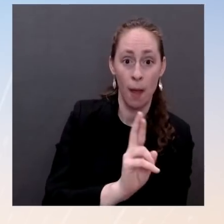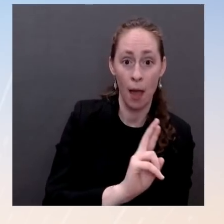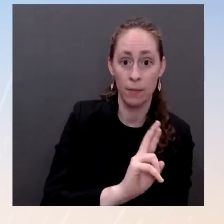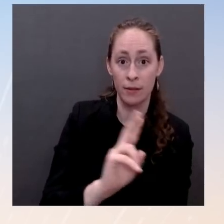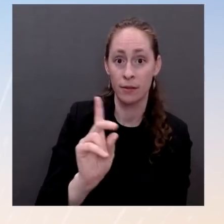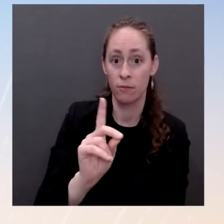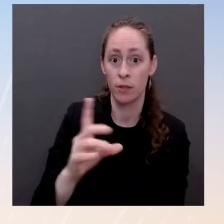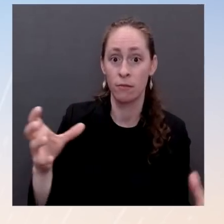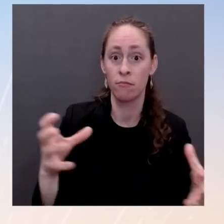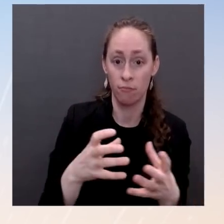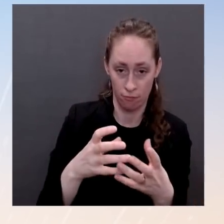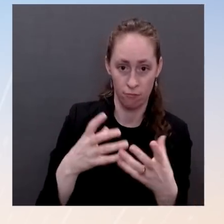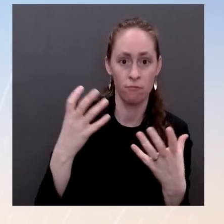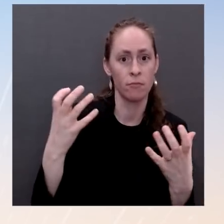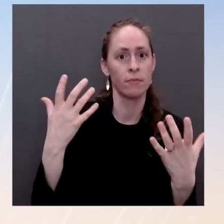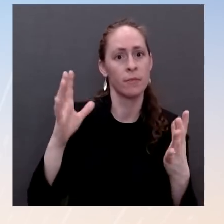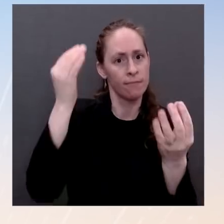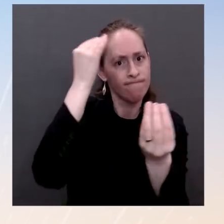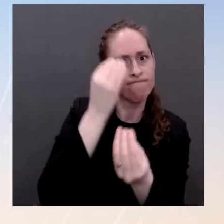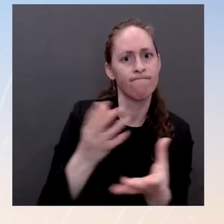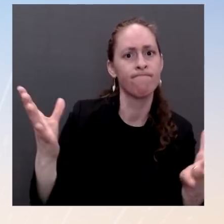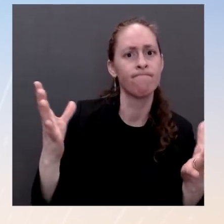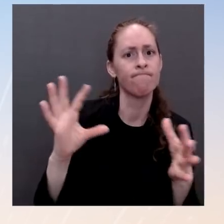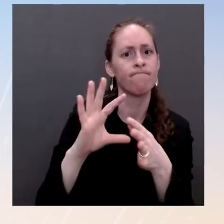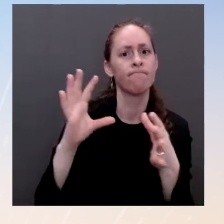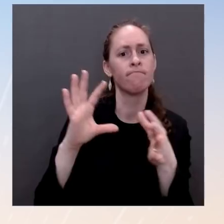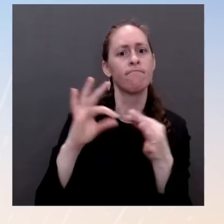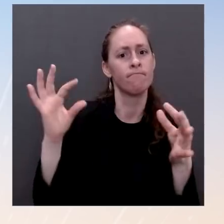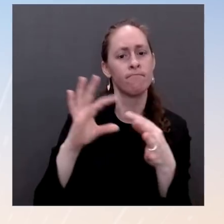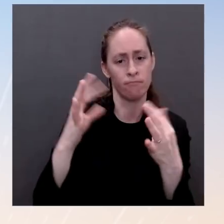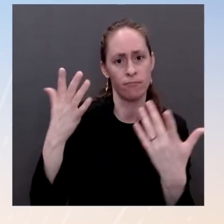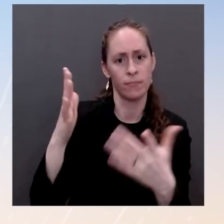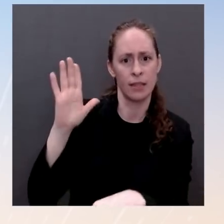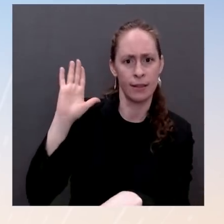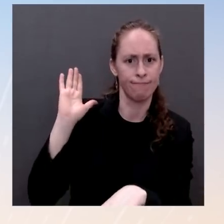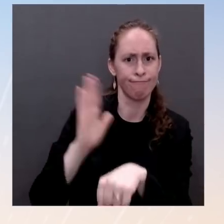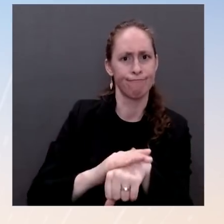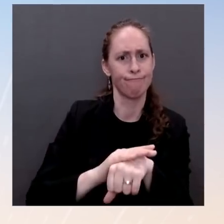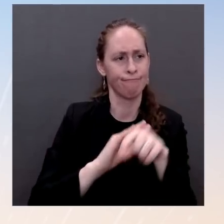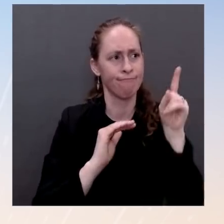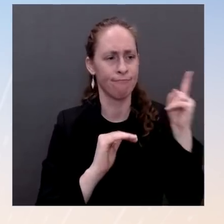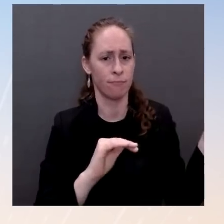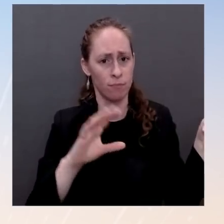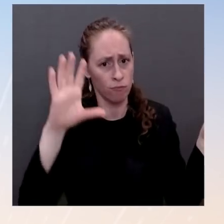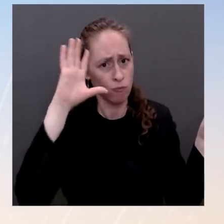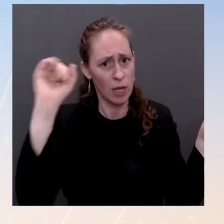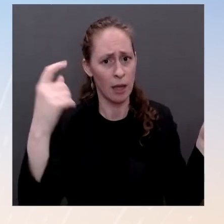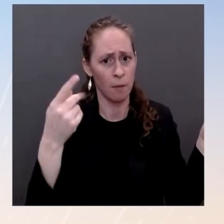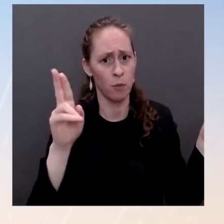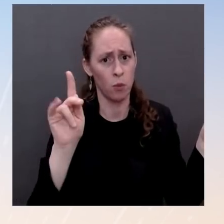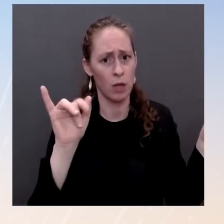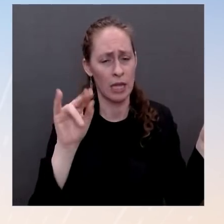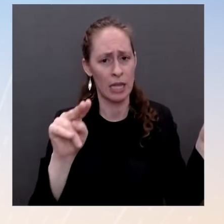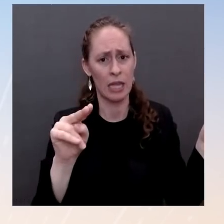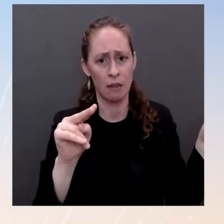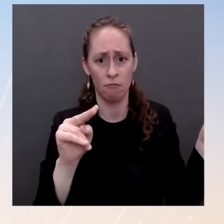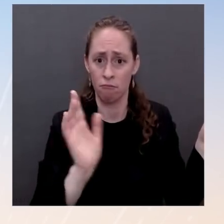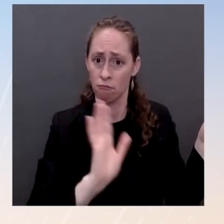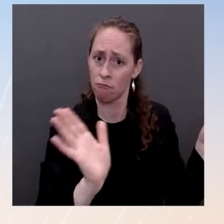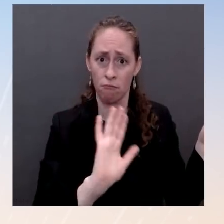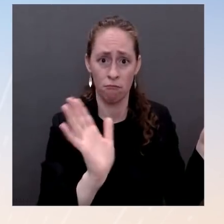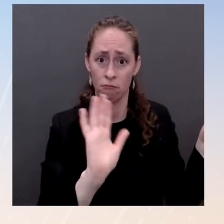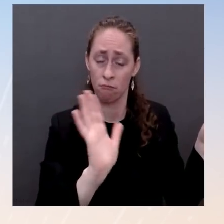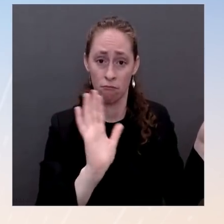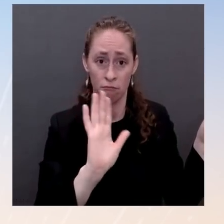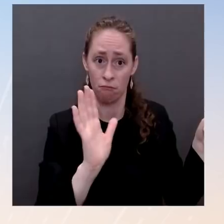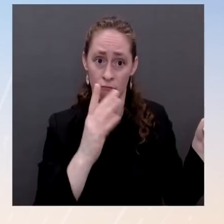a sanctions package to implement your own sanctions package, but wouldn't it have sent a stronger message if there had been an agreement